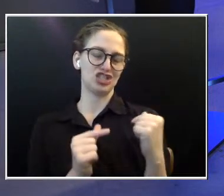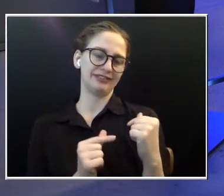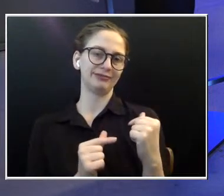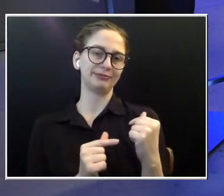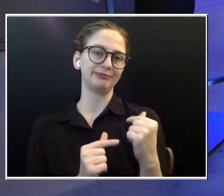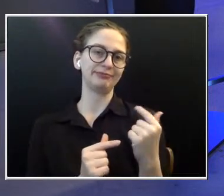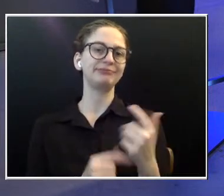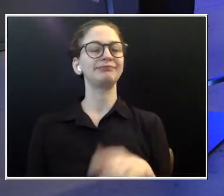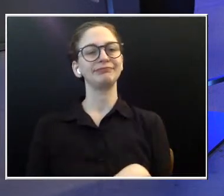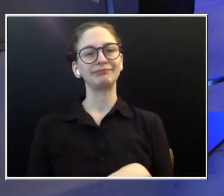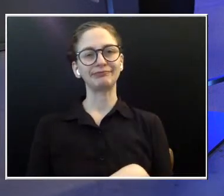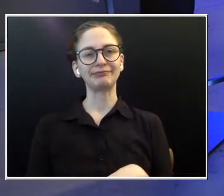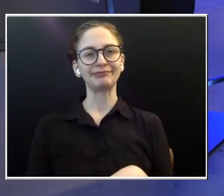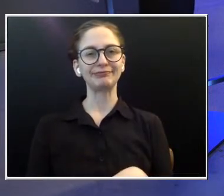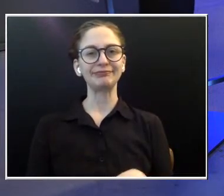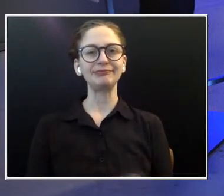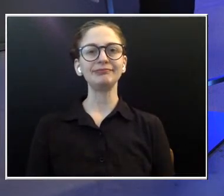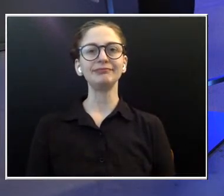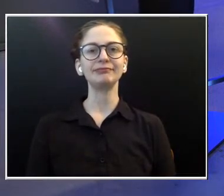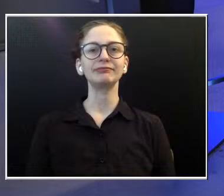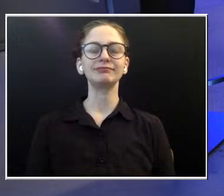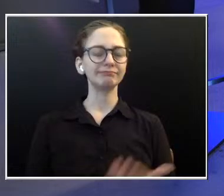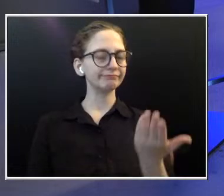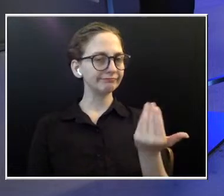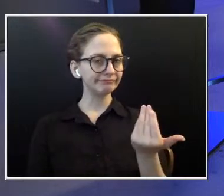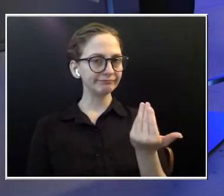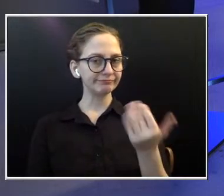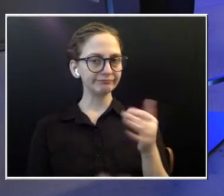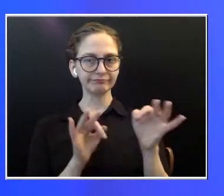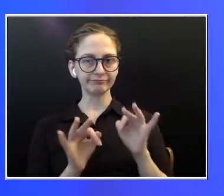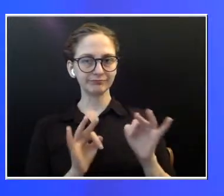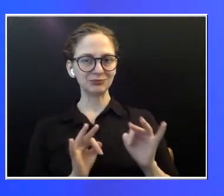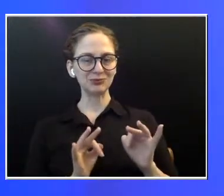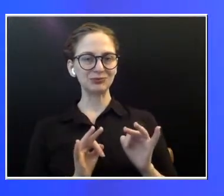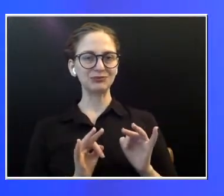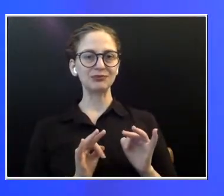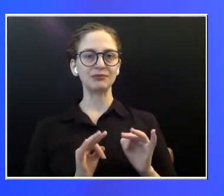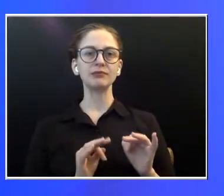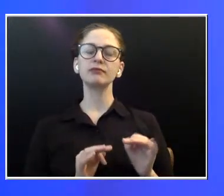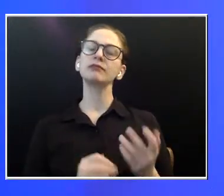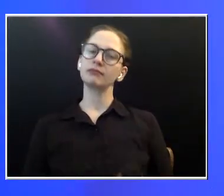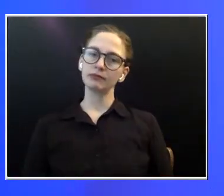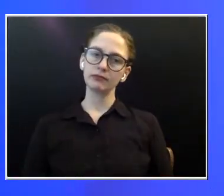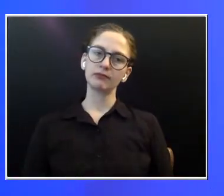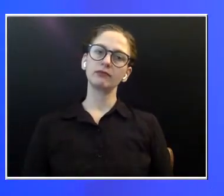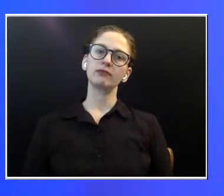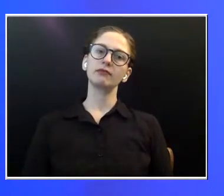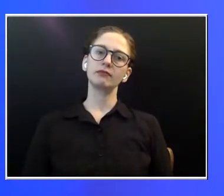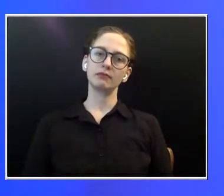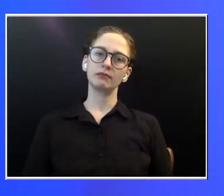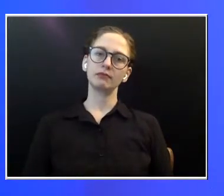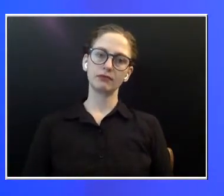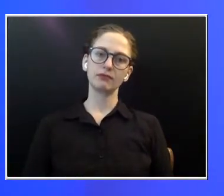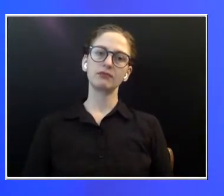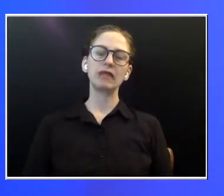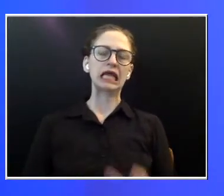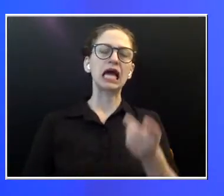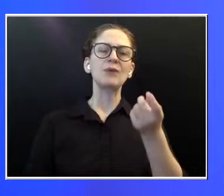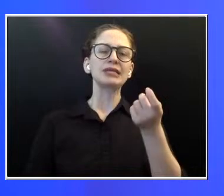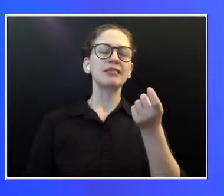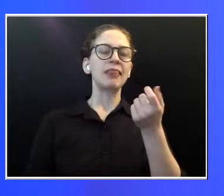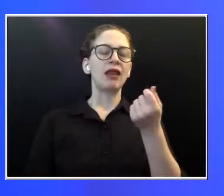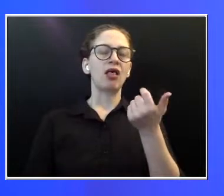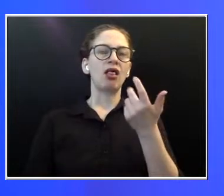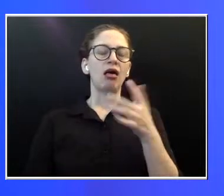All right. So talk to us a little bit about that. Yeah, so It was a little unexpected. I actually have